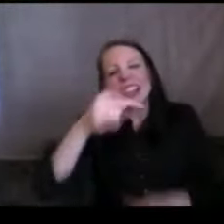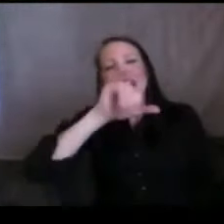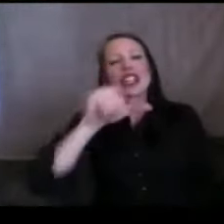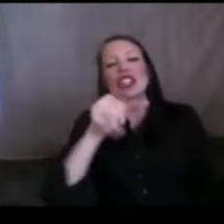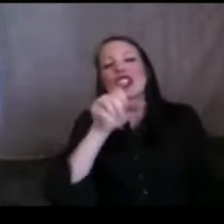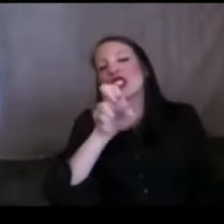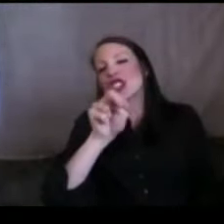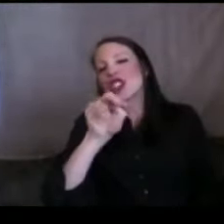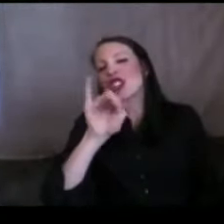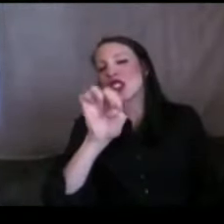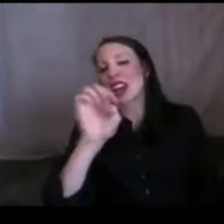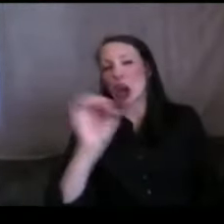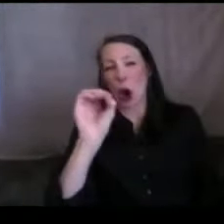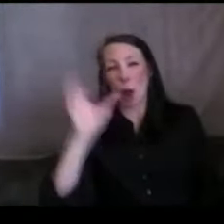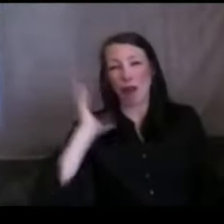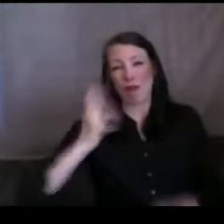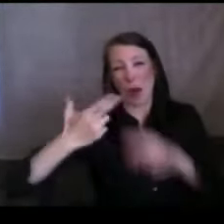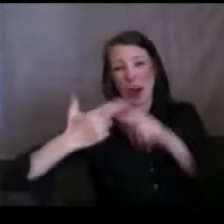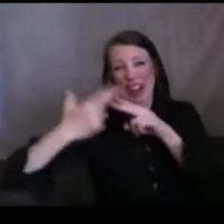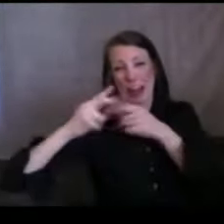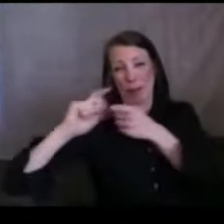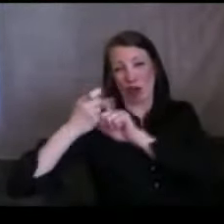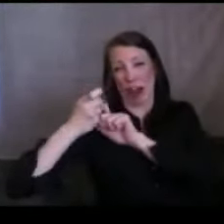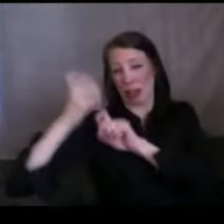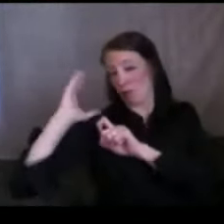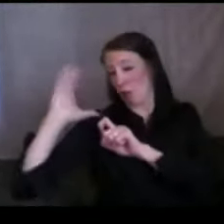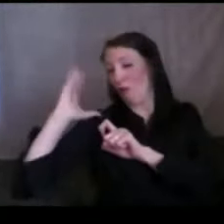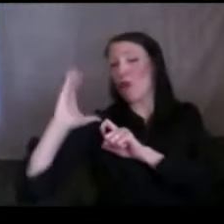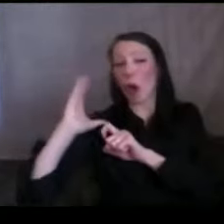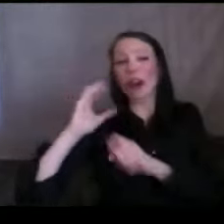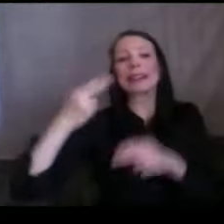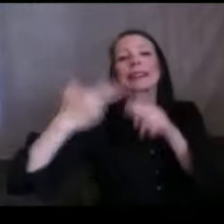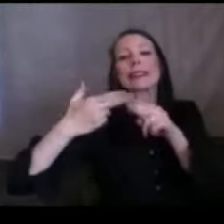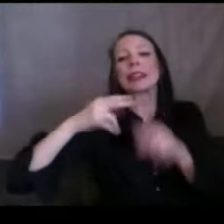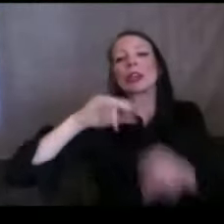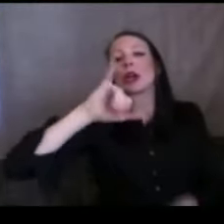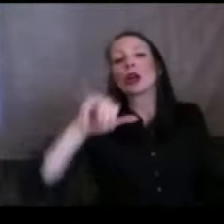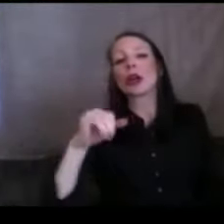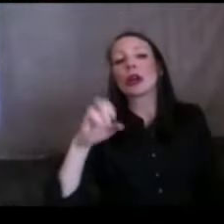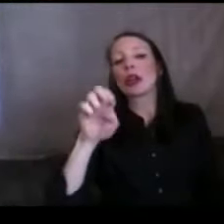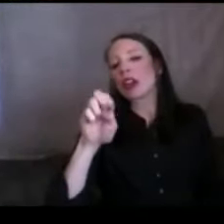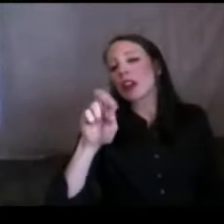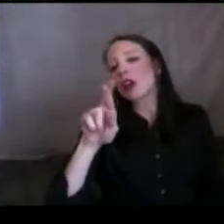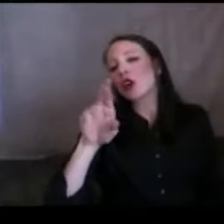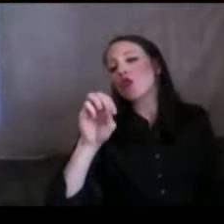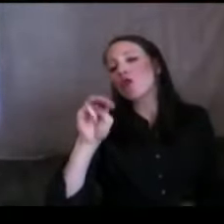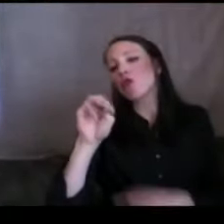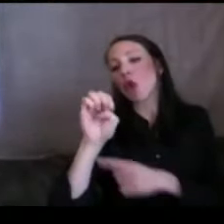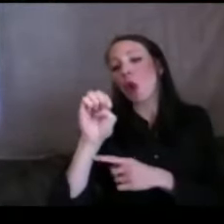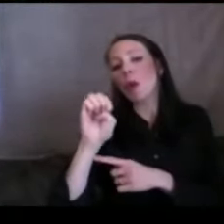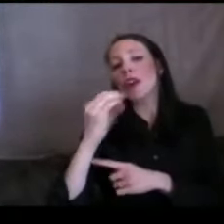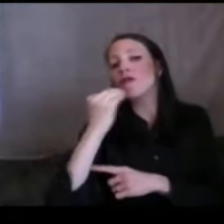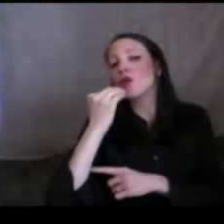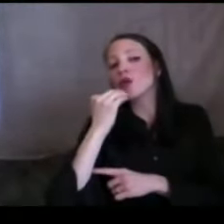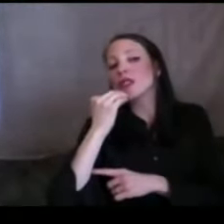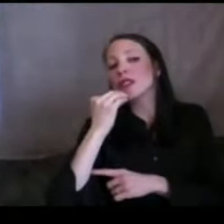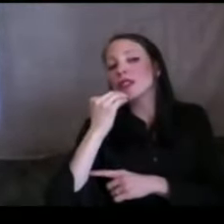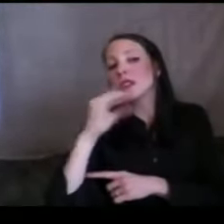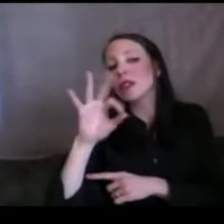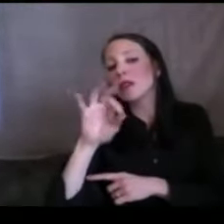now. So everything I learned from here. I learned any step I move in, and I learn from